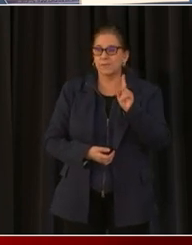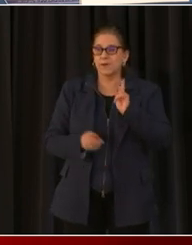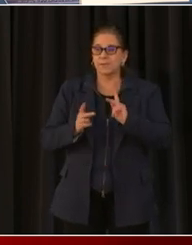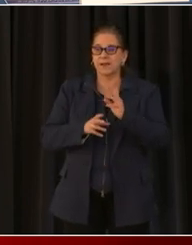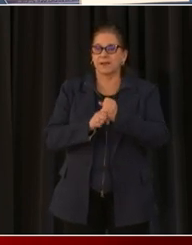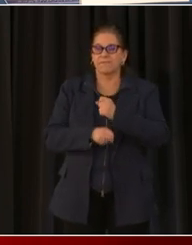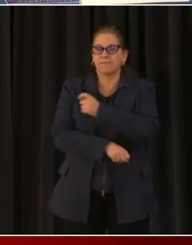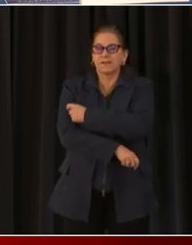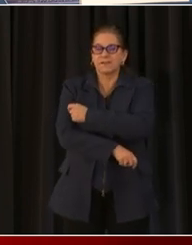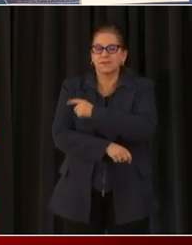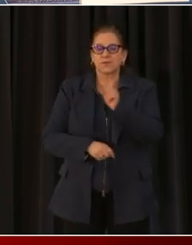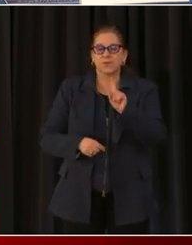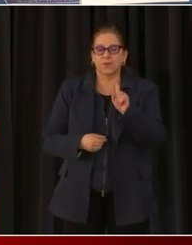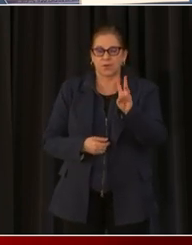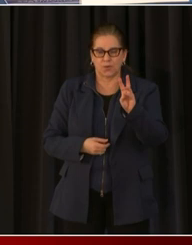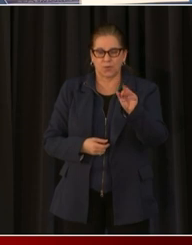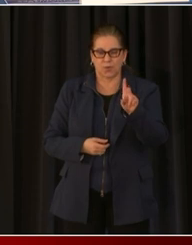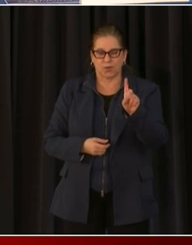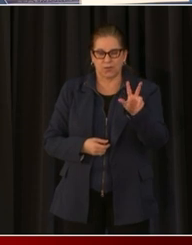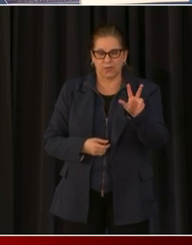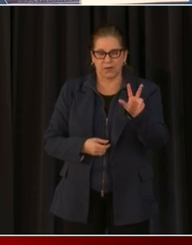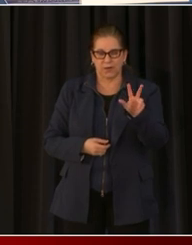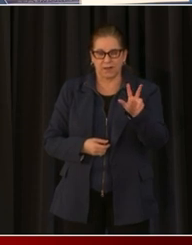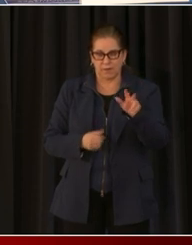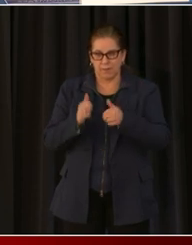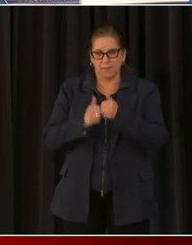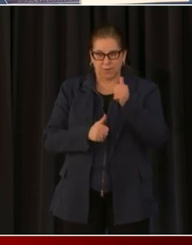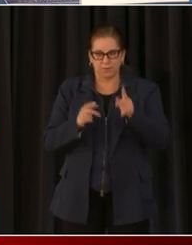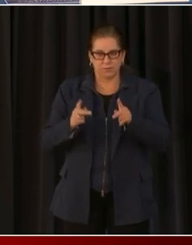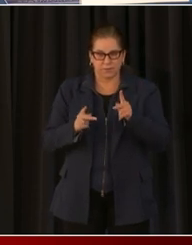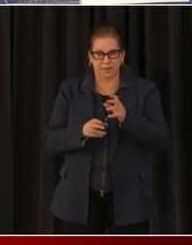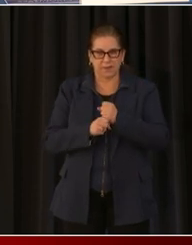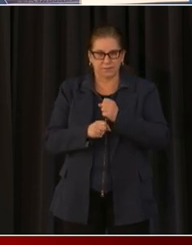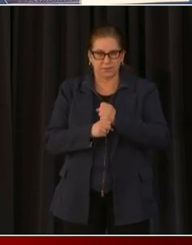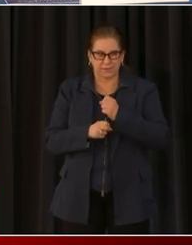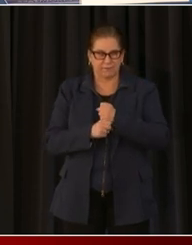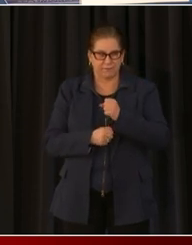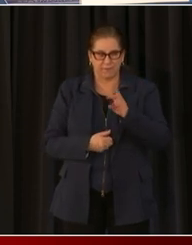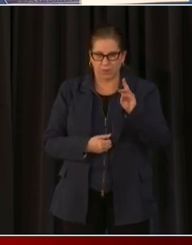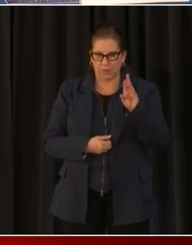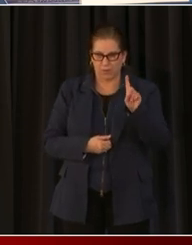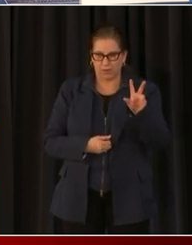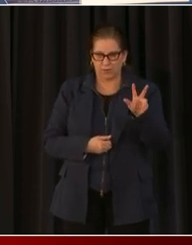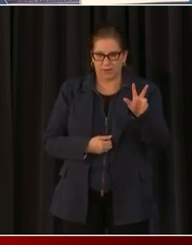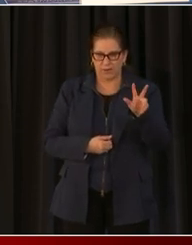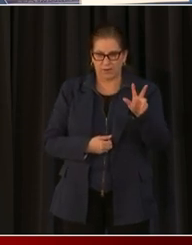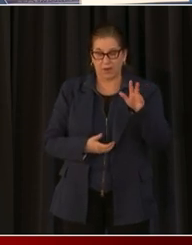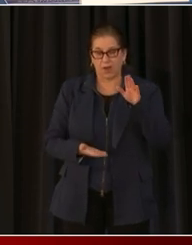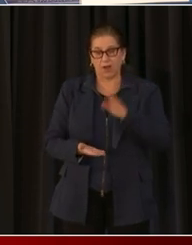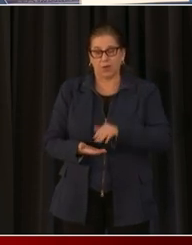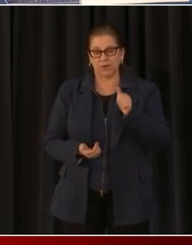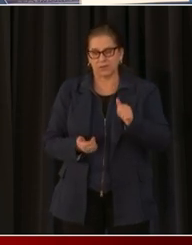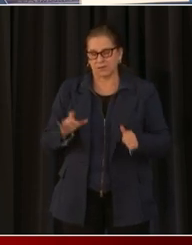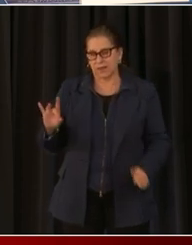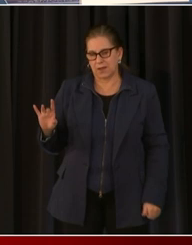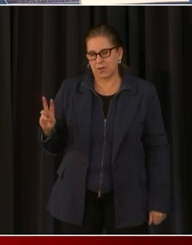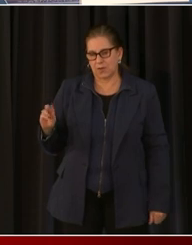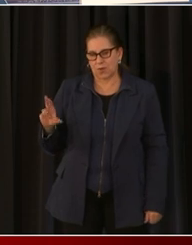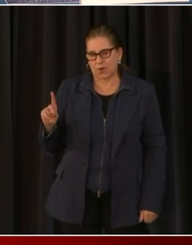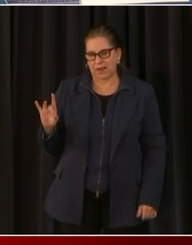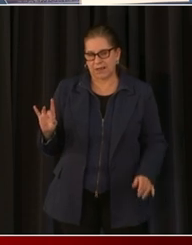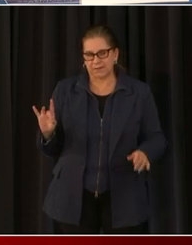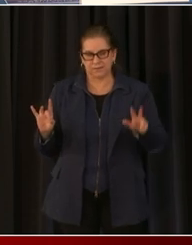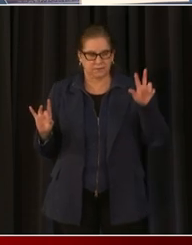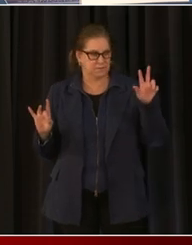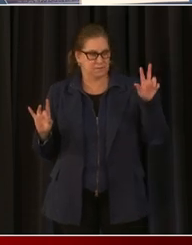individuals who have received the vaccine are residents of Ward 8. In terms of being fully vaccinated, the same phenomena persist, with the